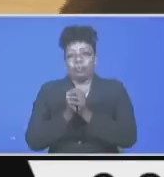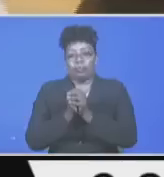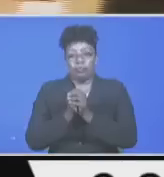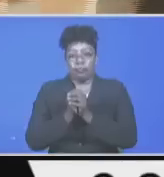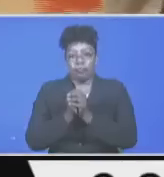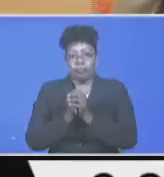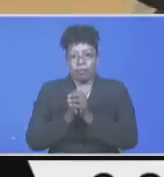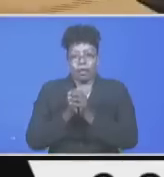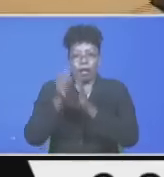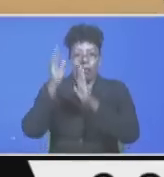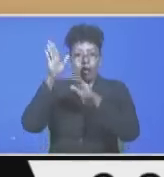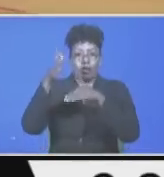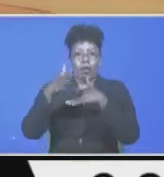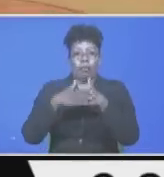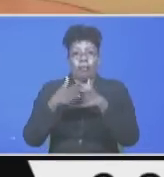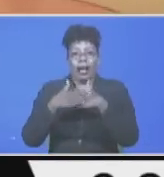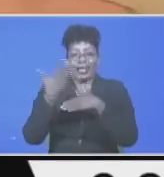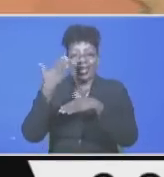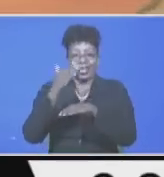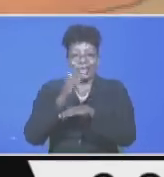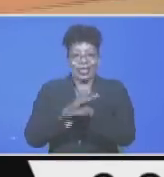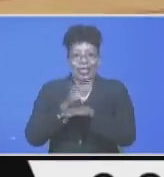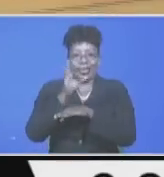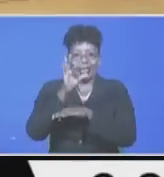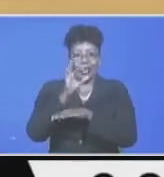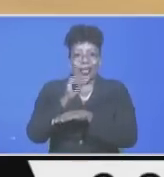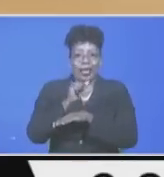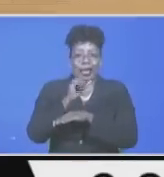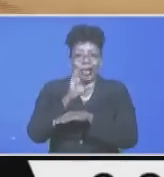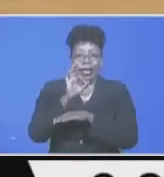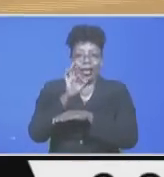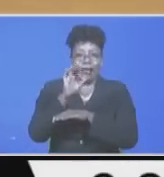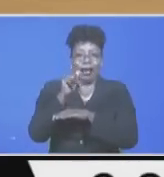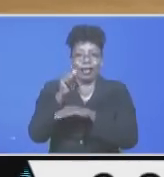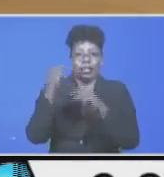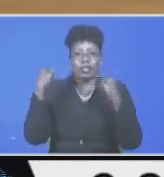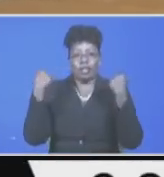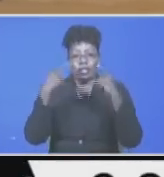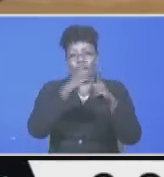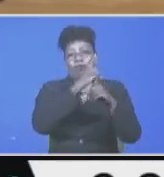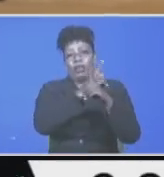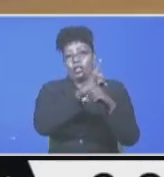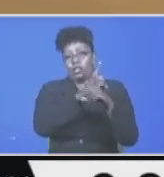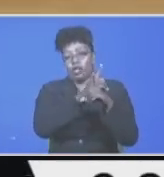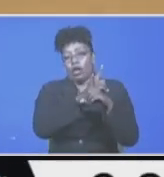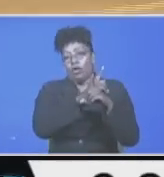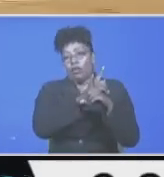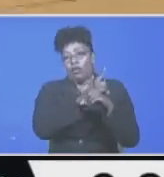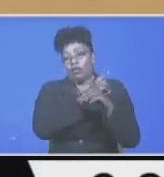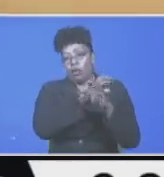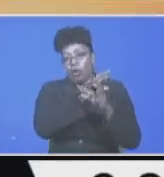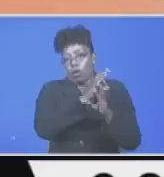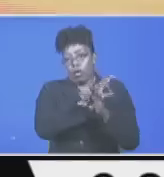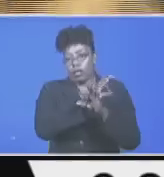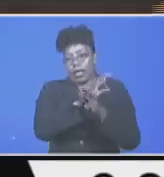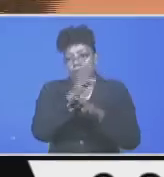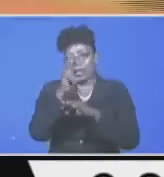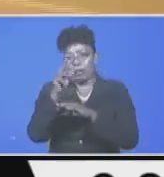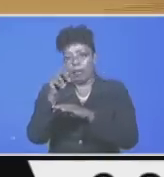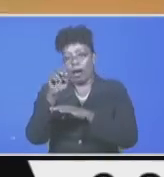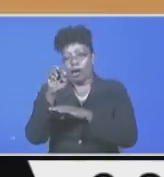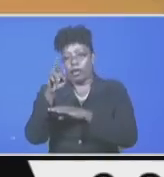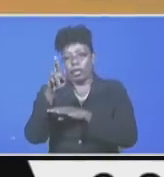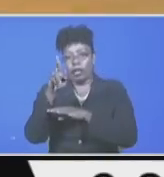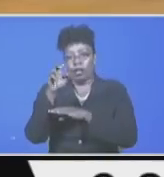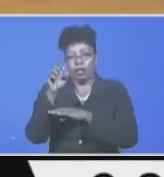Government League basketball back on the floor last night at the AF Valley Gym. The Defence Force Mariners and Department of Correction challengers up first. This one